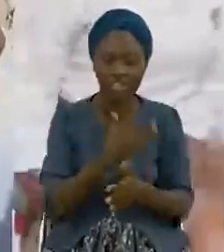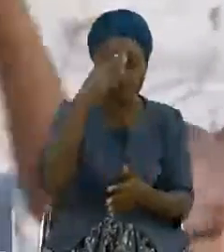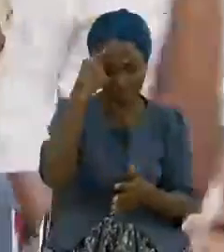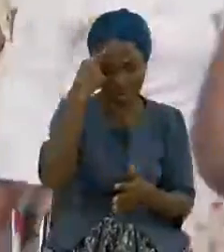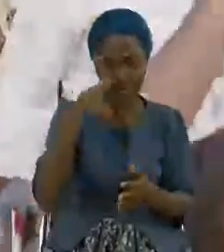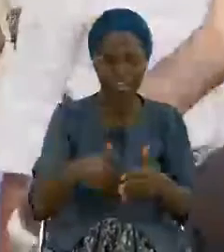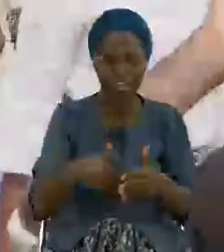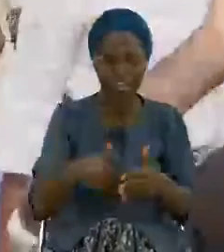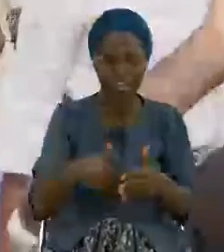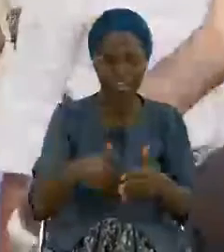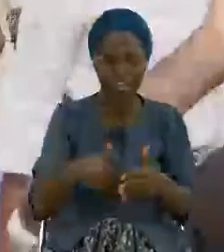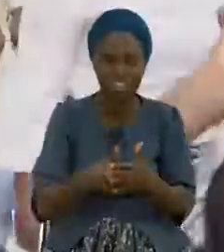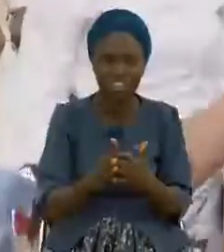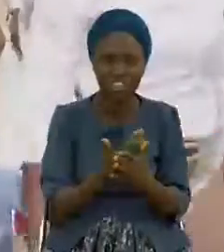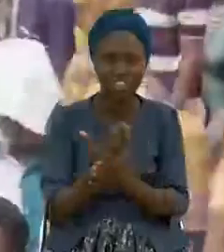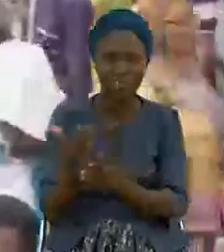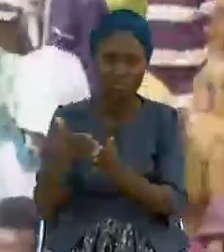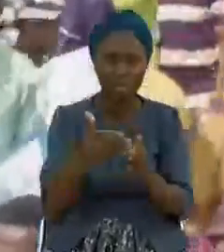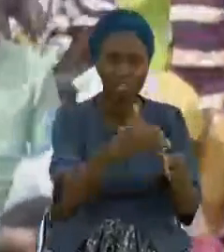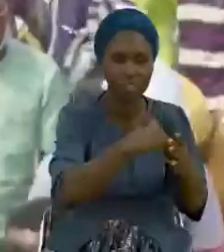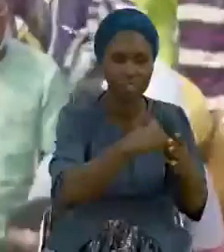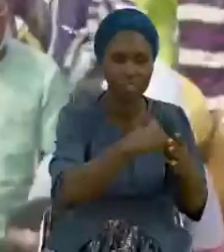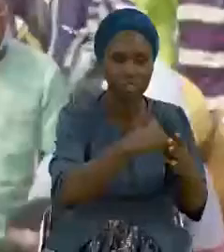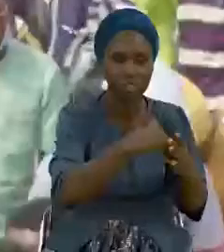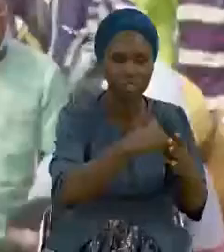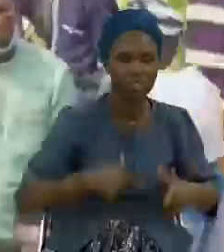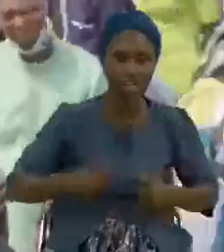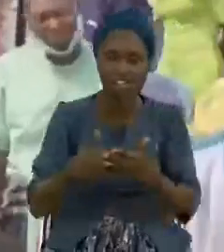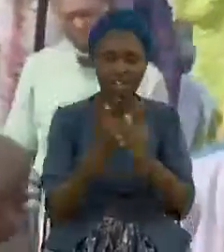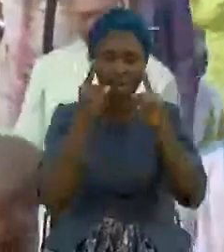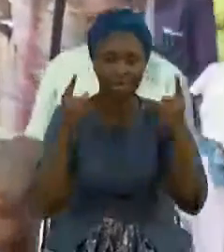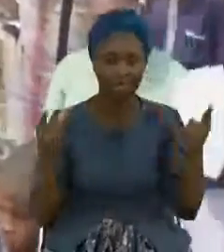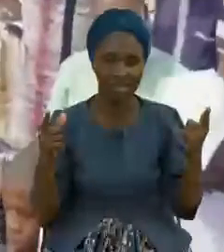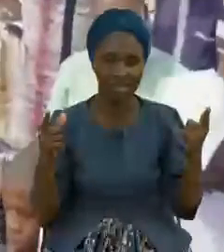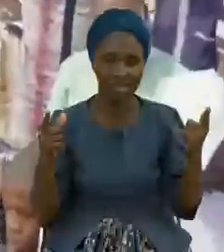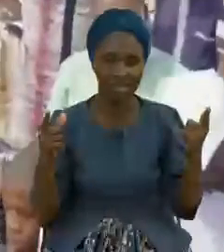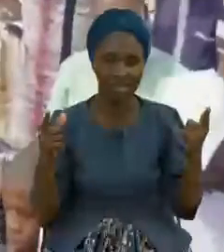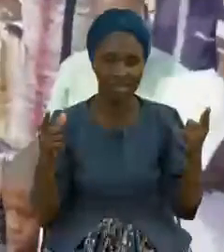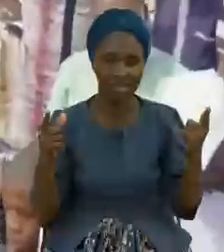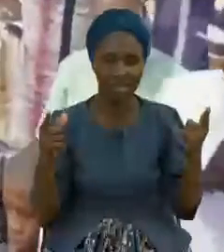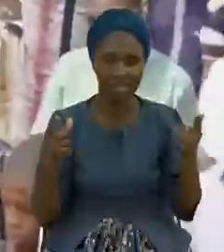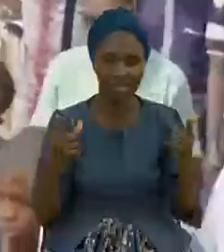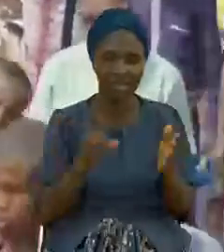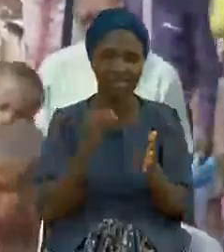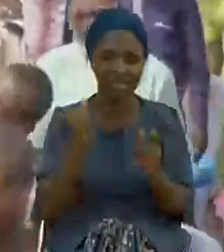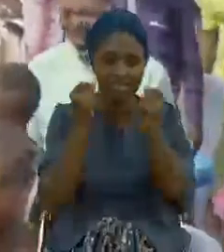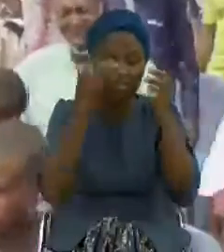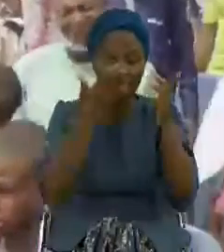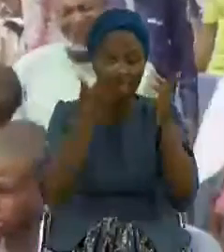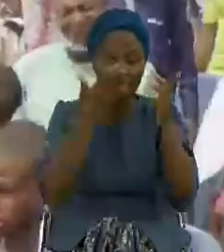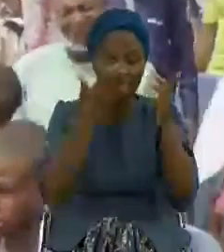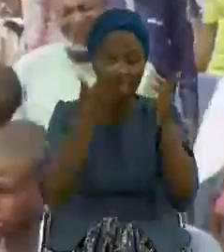language. Marvels. The marvels of salvation, transformation.